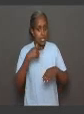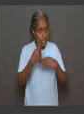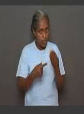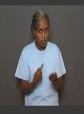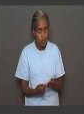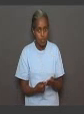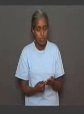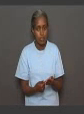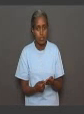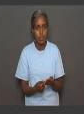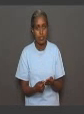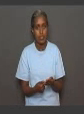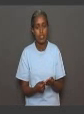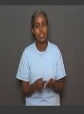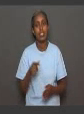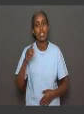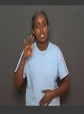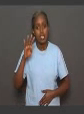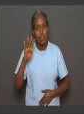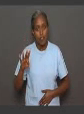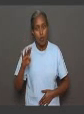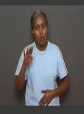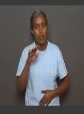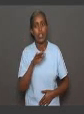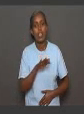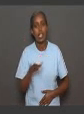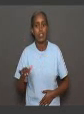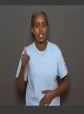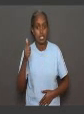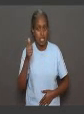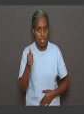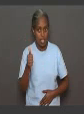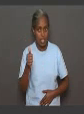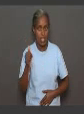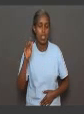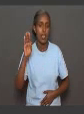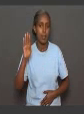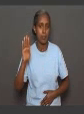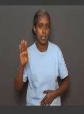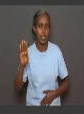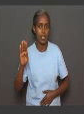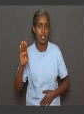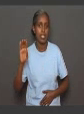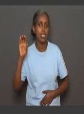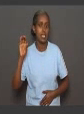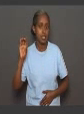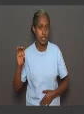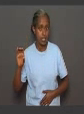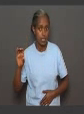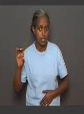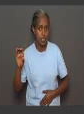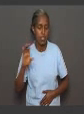Therefore, the 4 letters A, B,